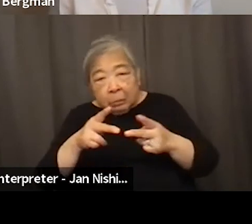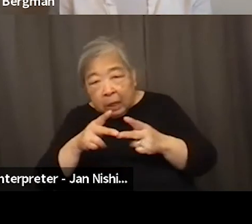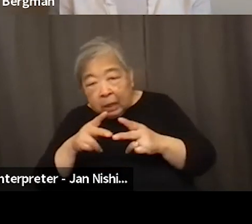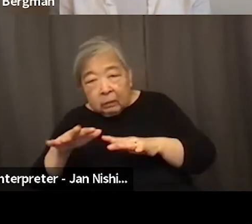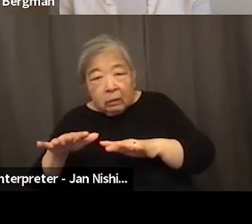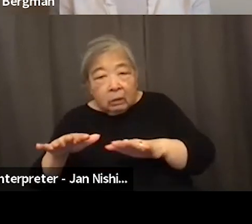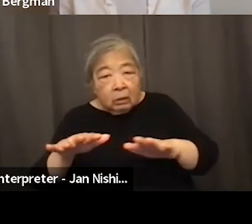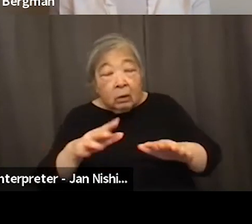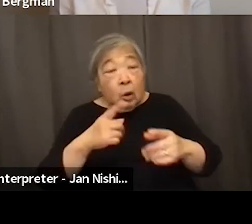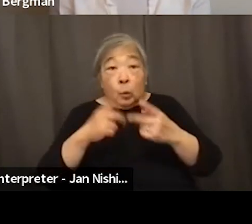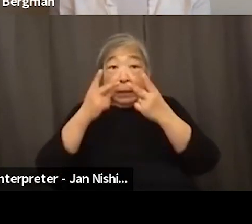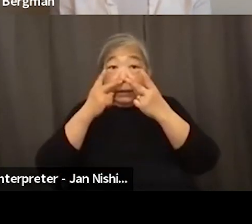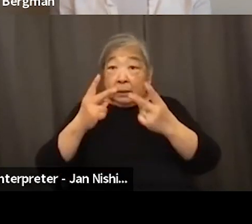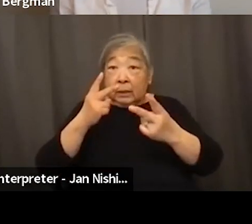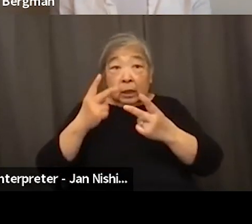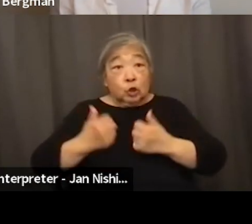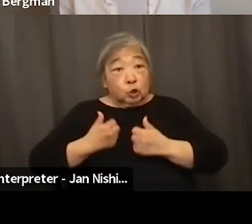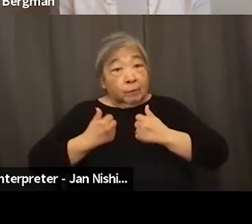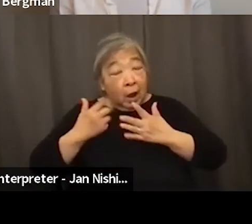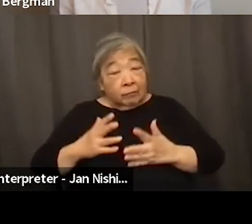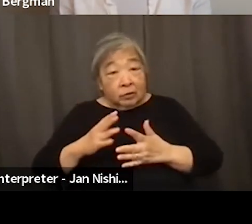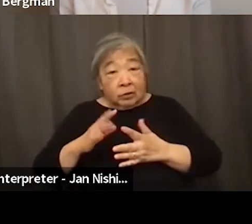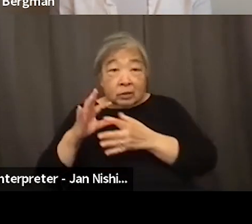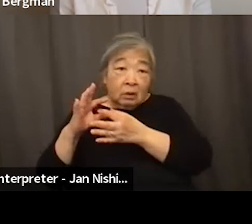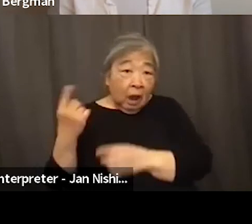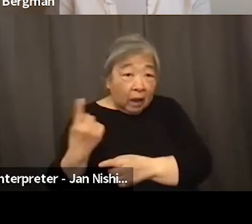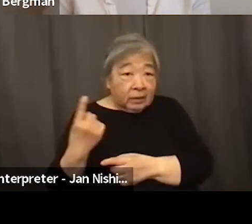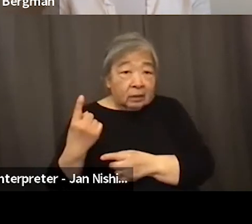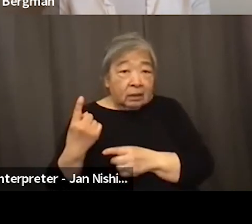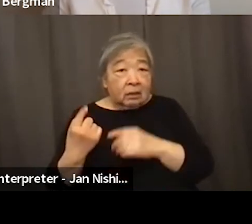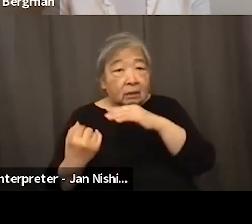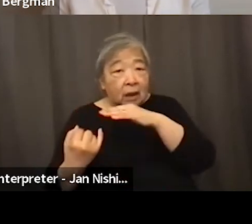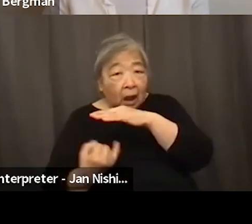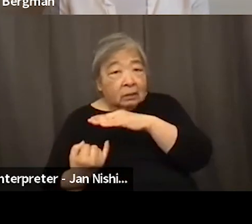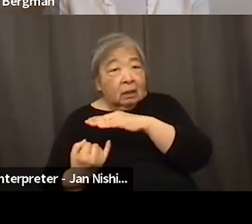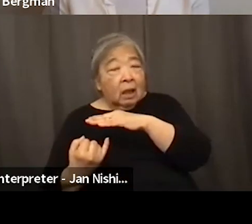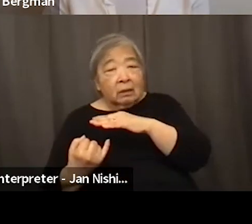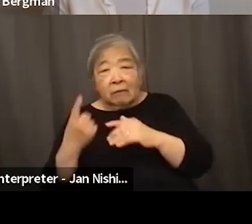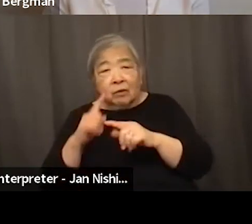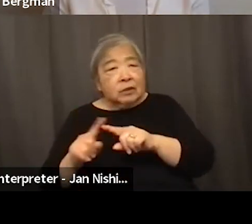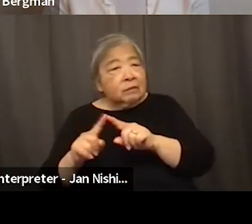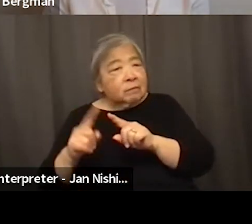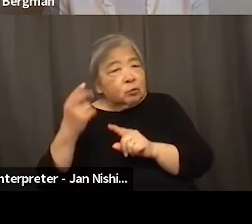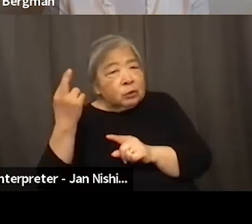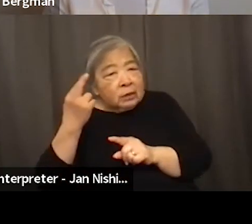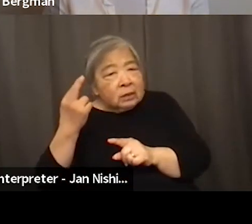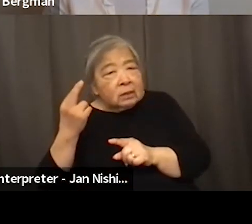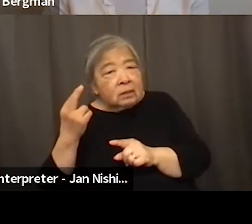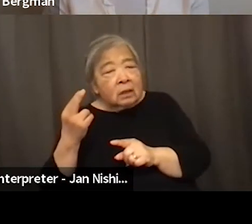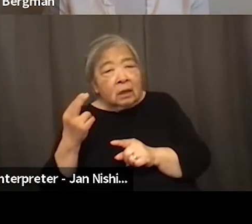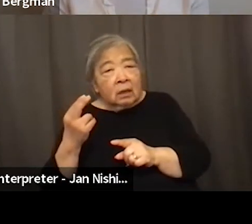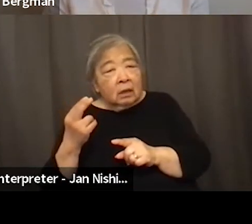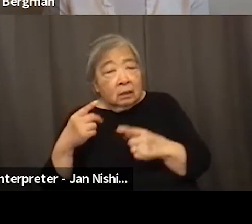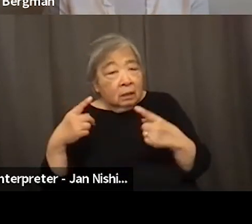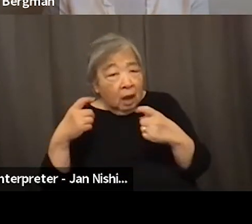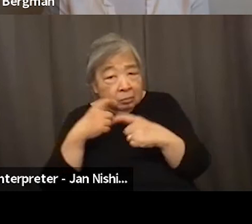we see survivors are often deeply and profoundly isolated for all kinds of reasons that are